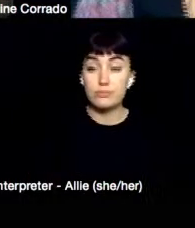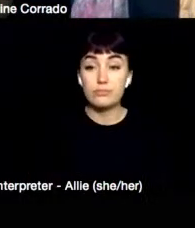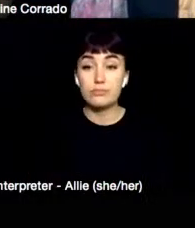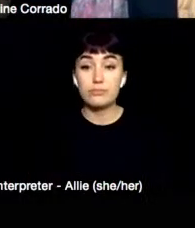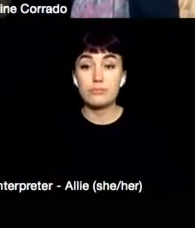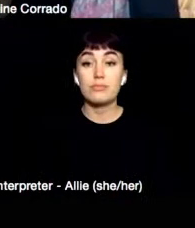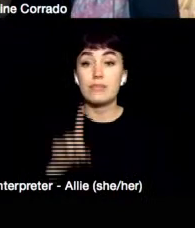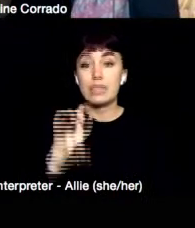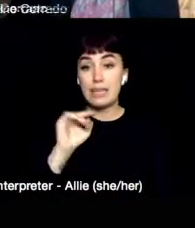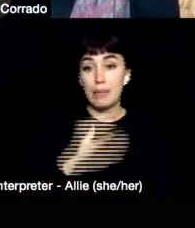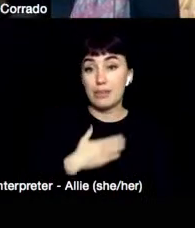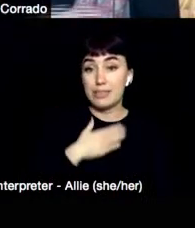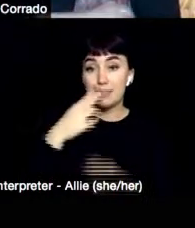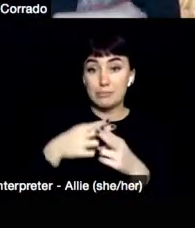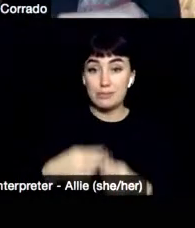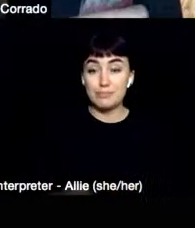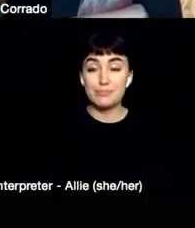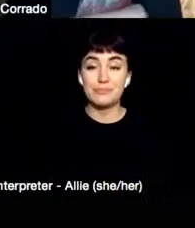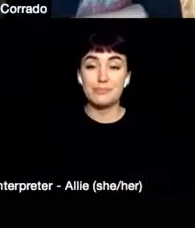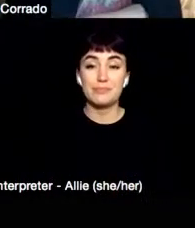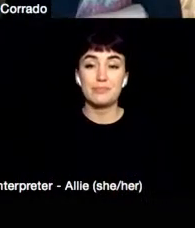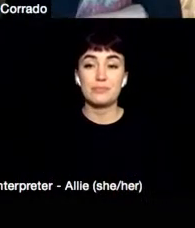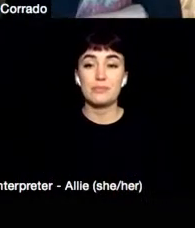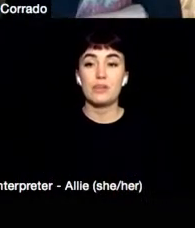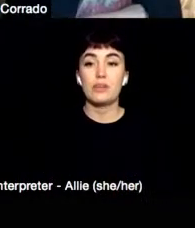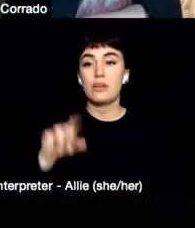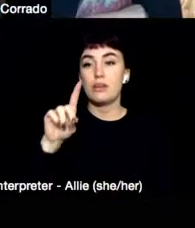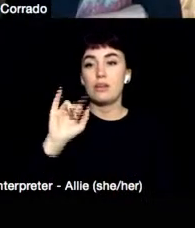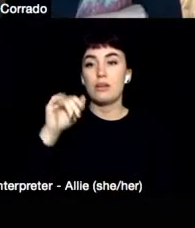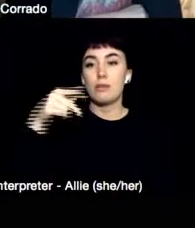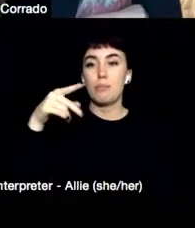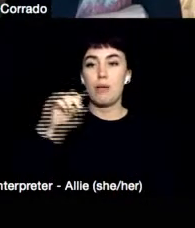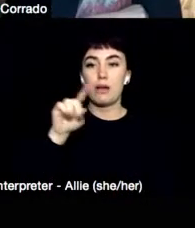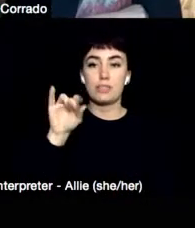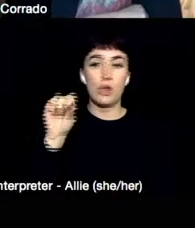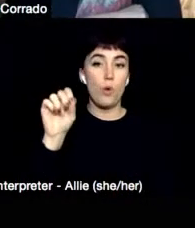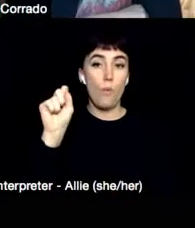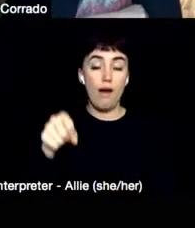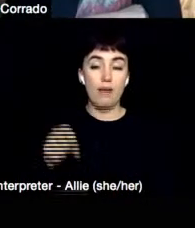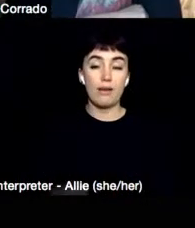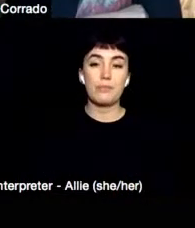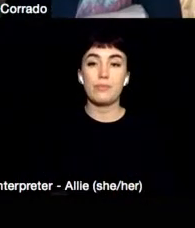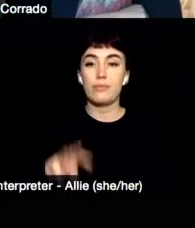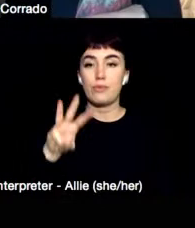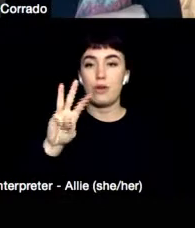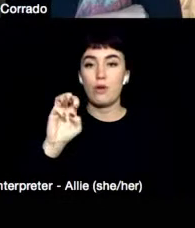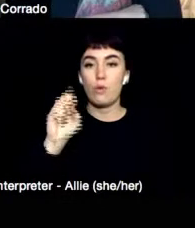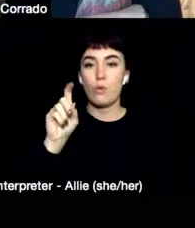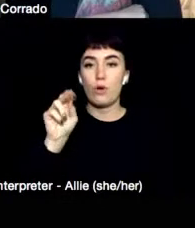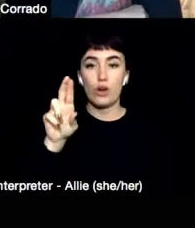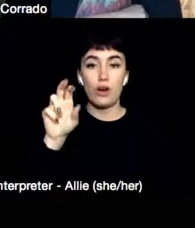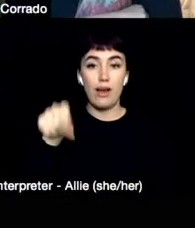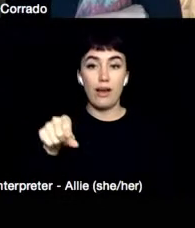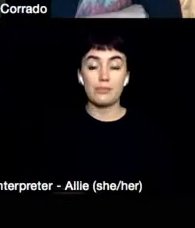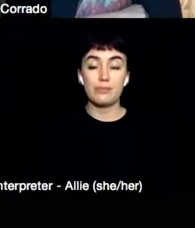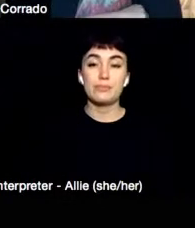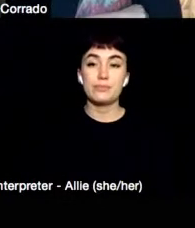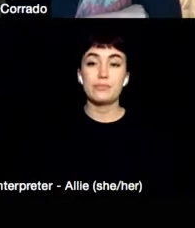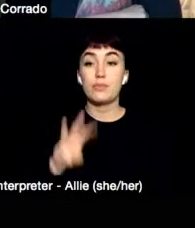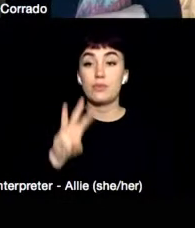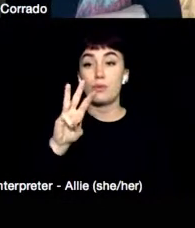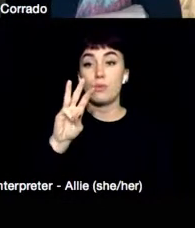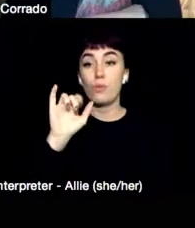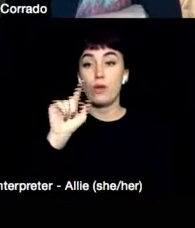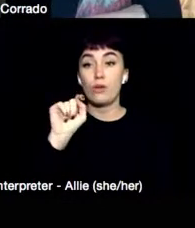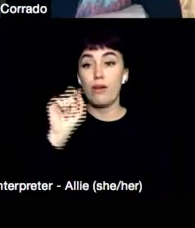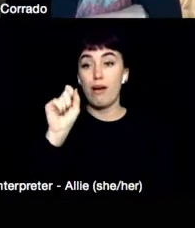Dan, please call the roll. Councilmember DePonzio, Aye. Councilmember Werner, Aye. Councilmember